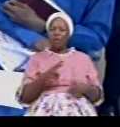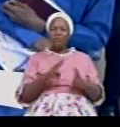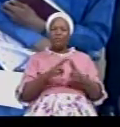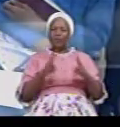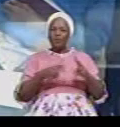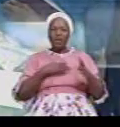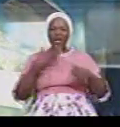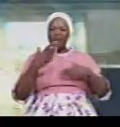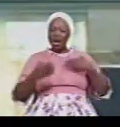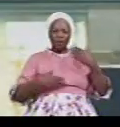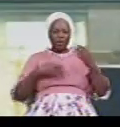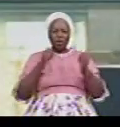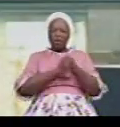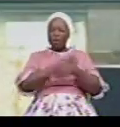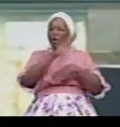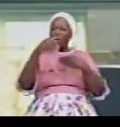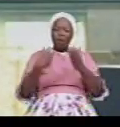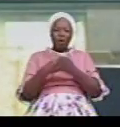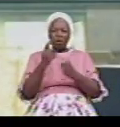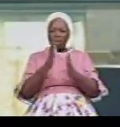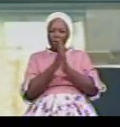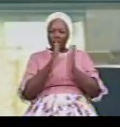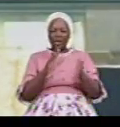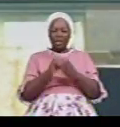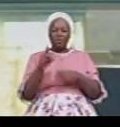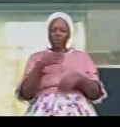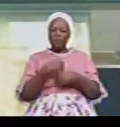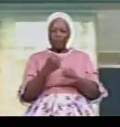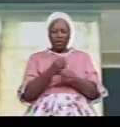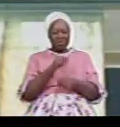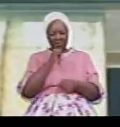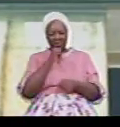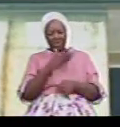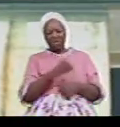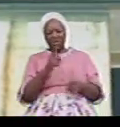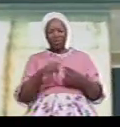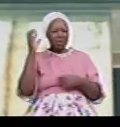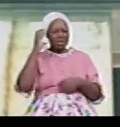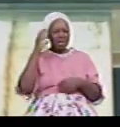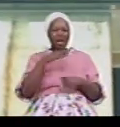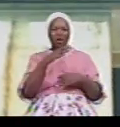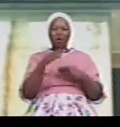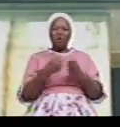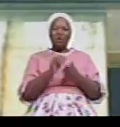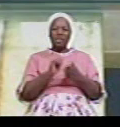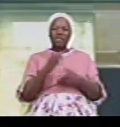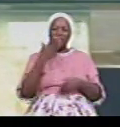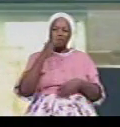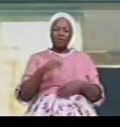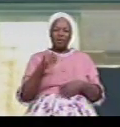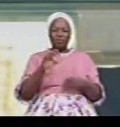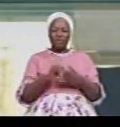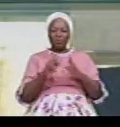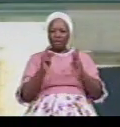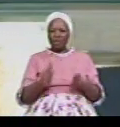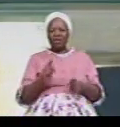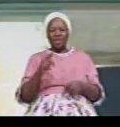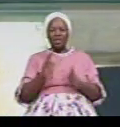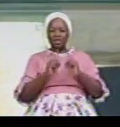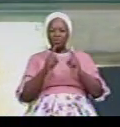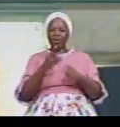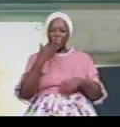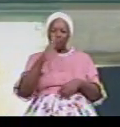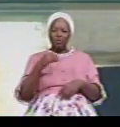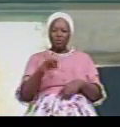the prayer you are praying, and you're not available to hear. Speak evil of no man. Hear evil of no man. If there